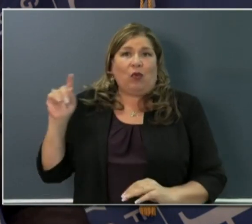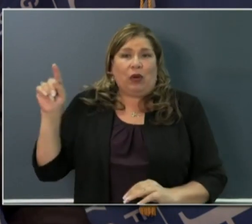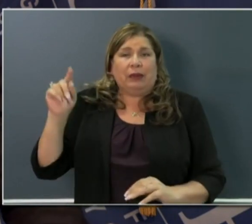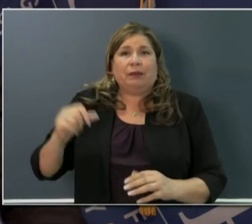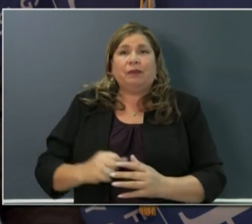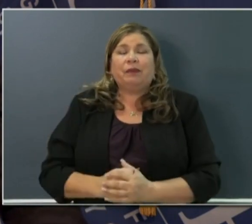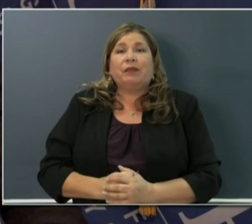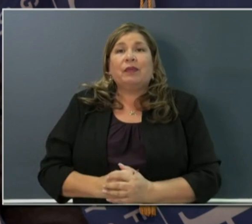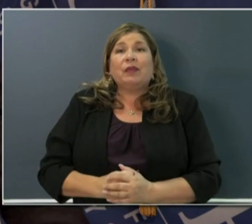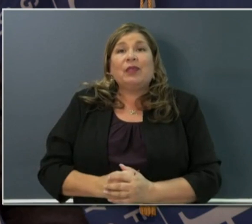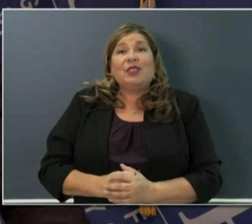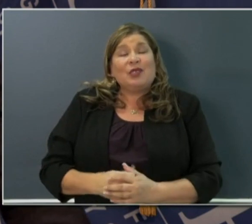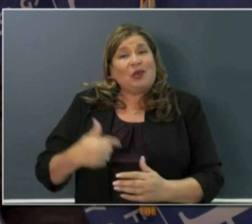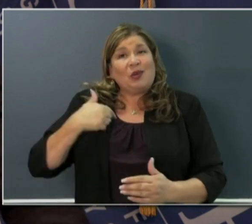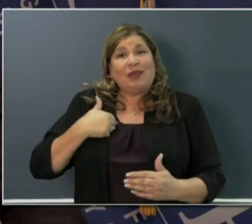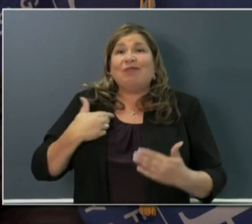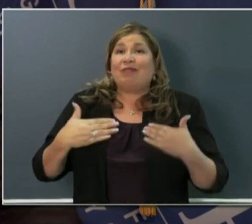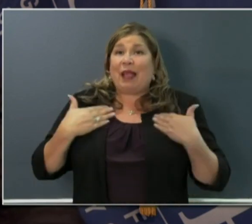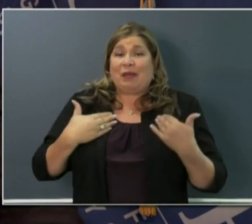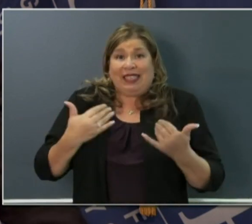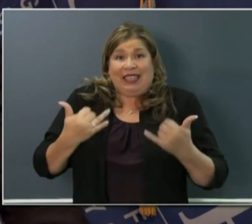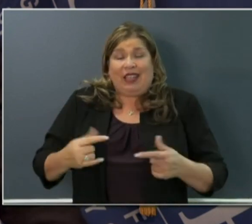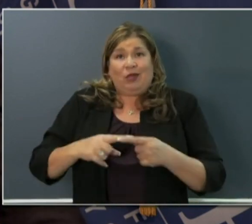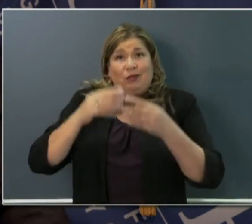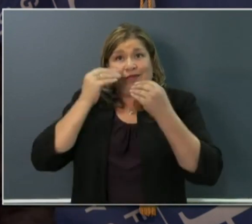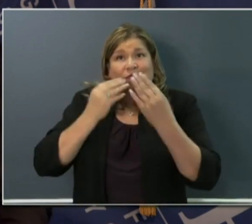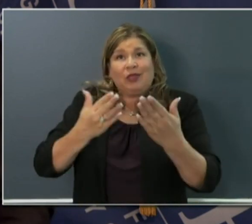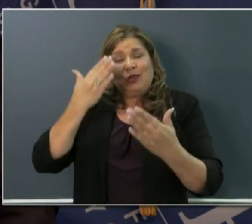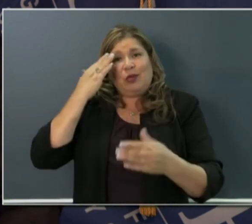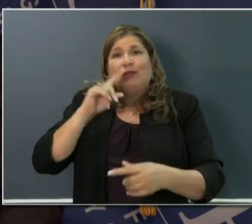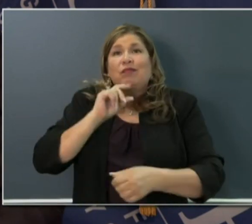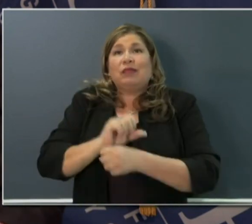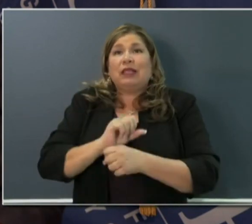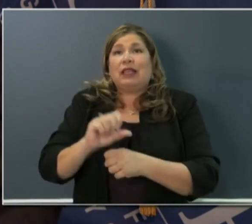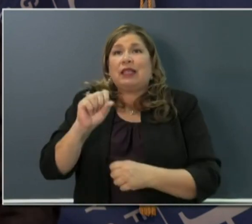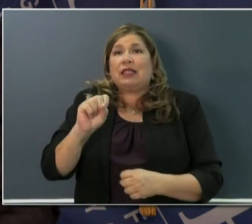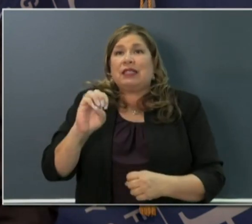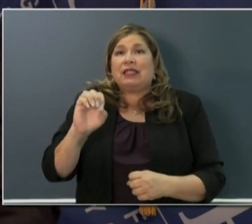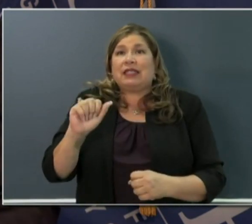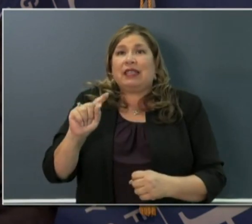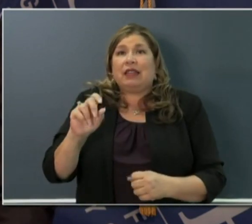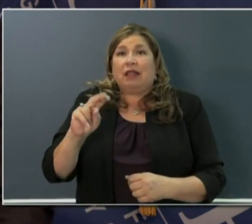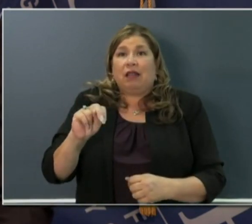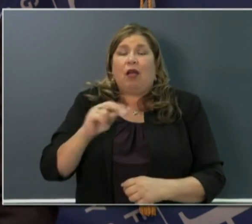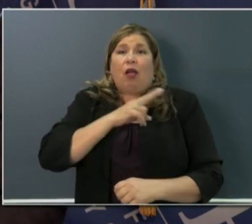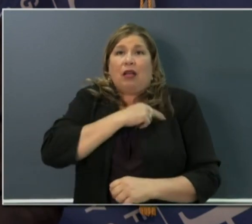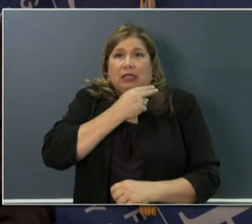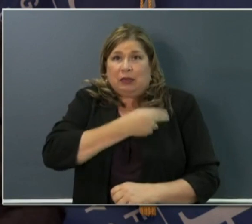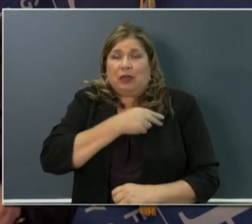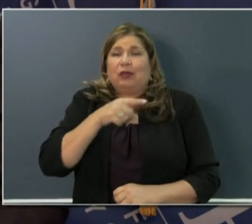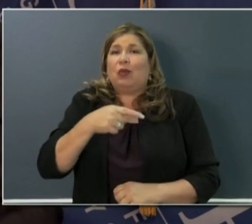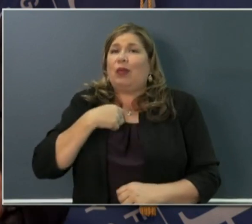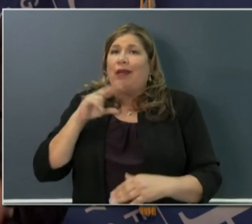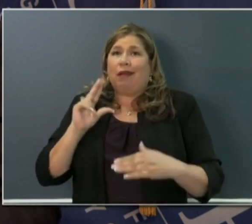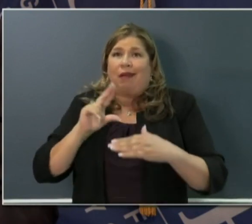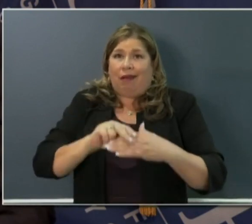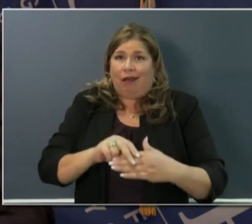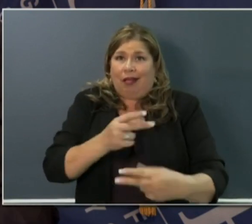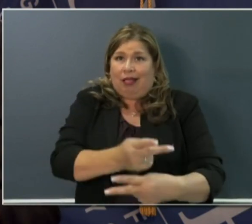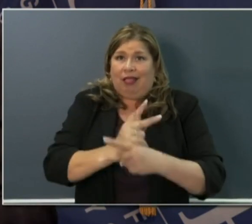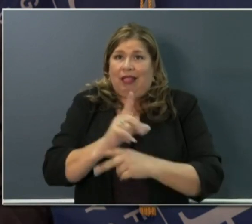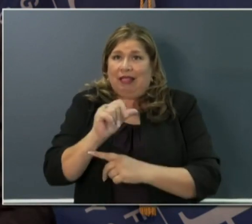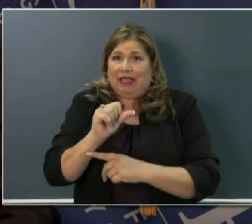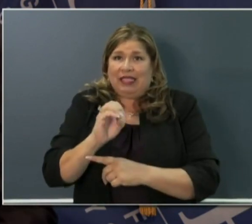Hospital was one of those early announcements we made. We were able to get a lease on Seton, and Seton now is